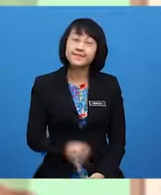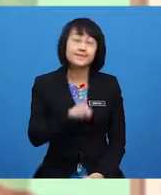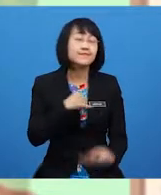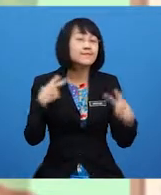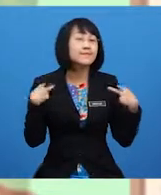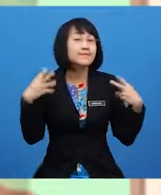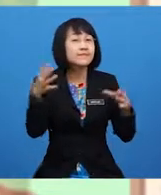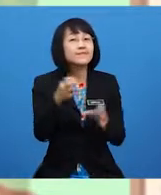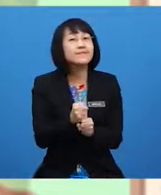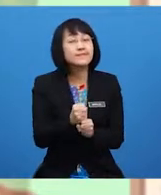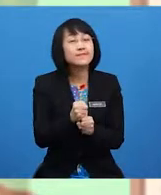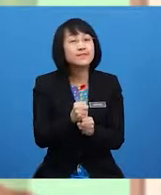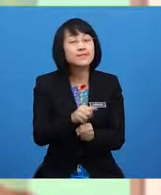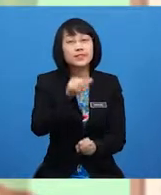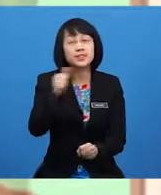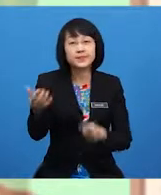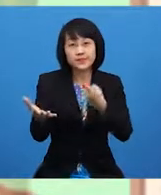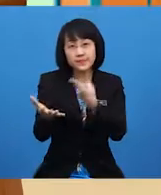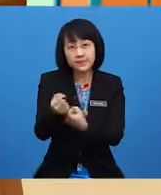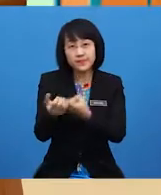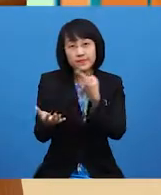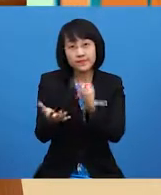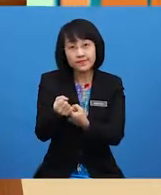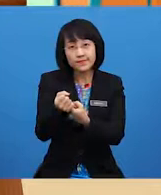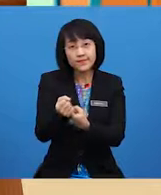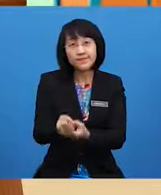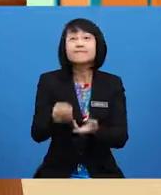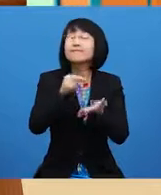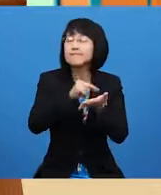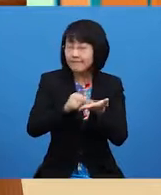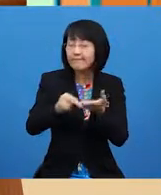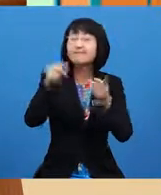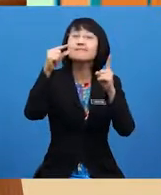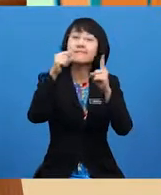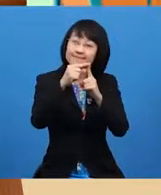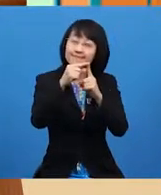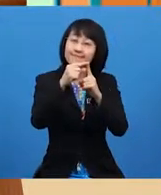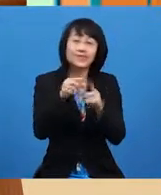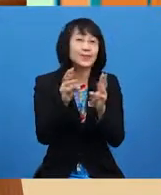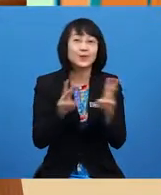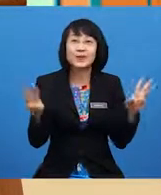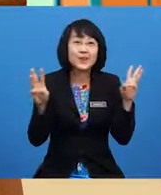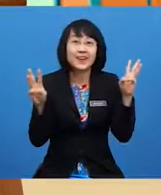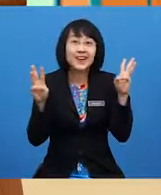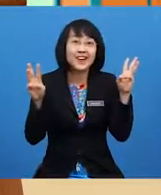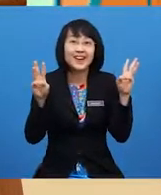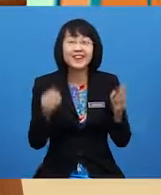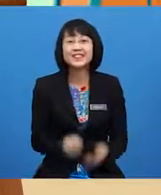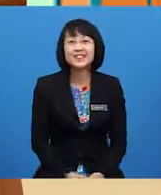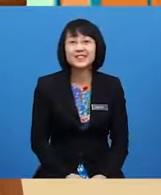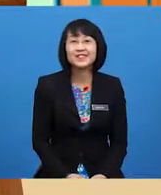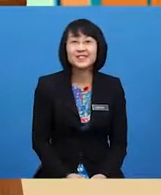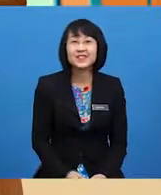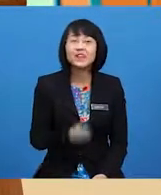I've got a sausage. Nice work. Wow, those sure